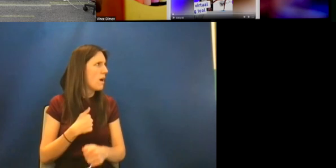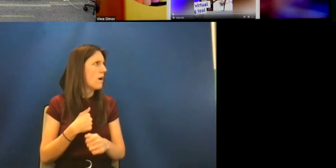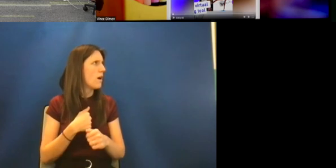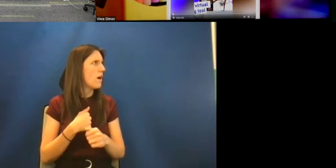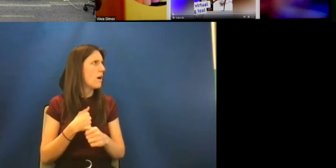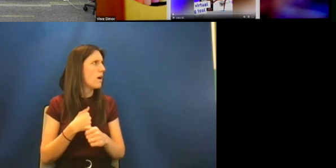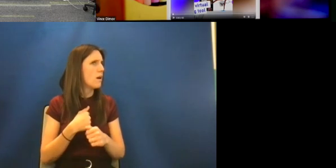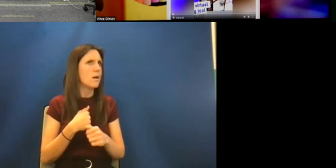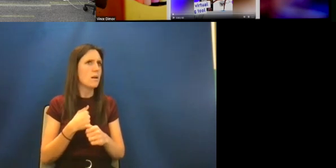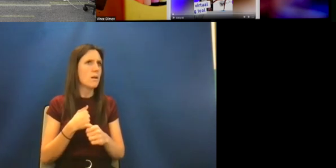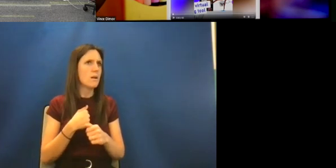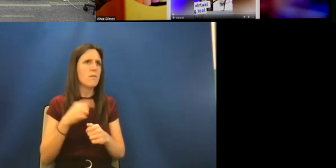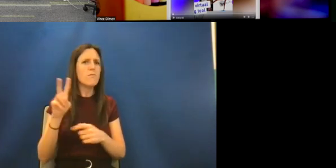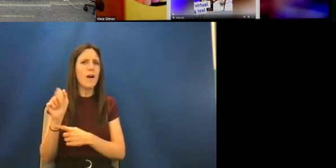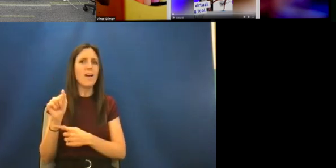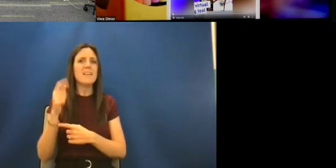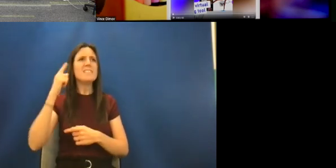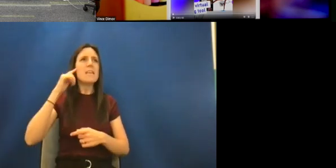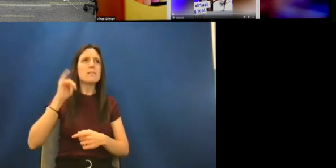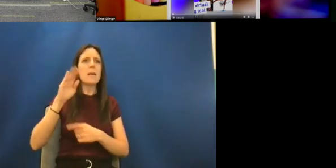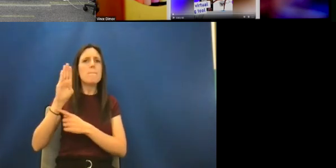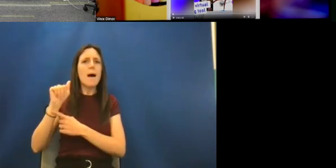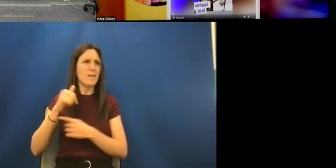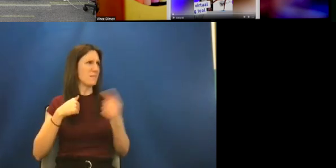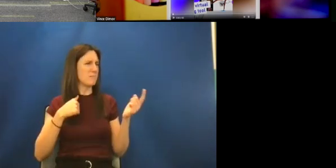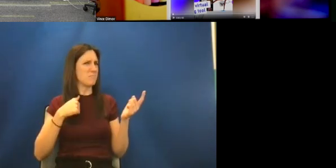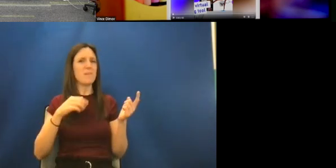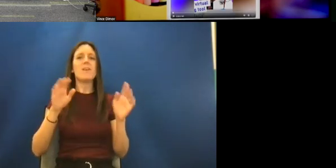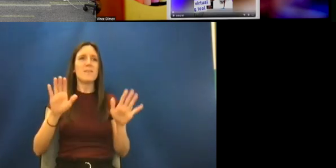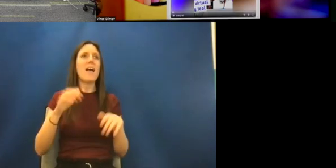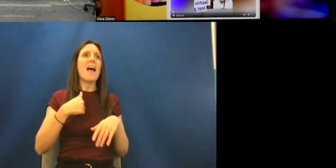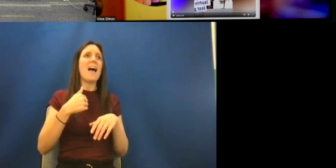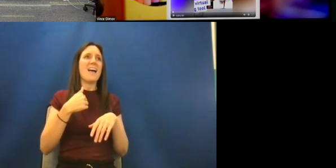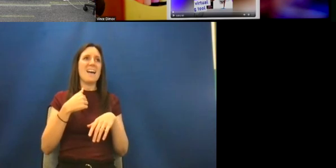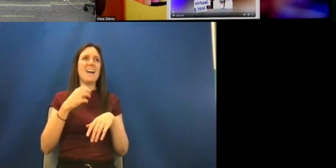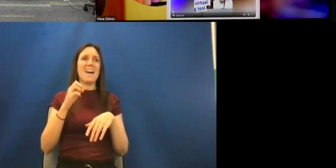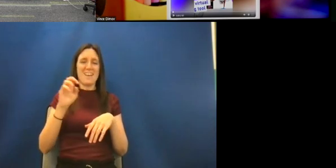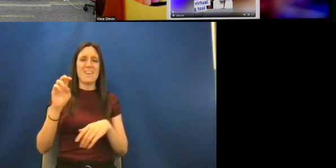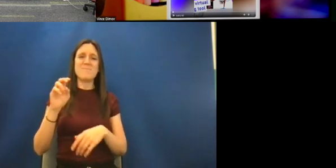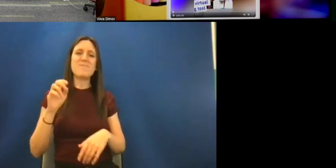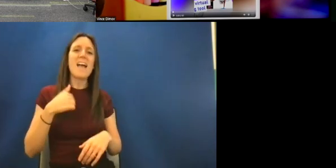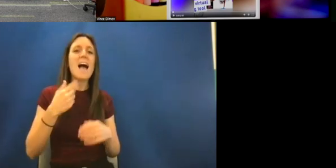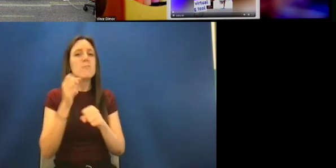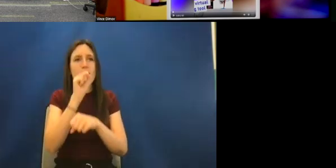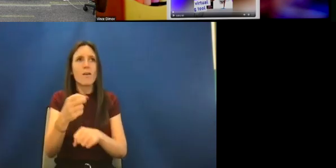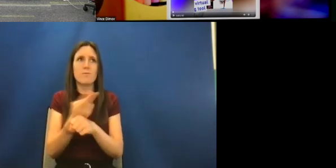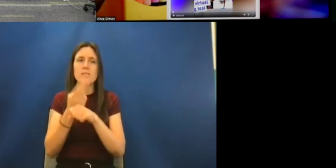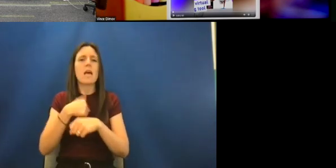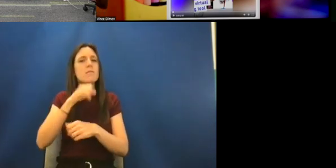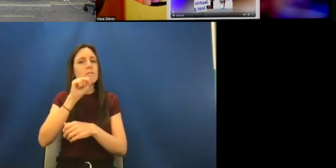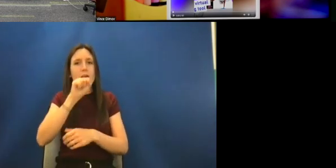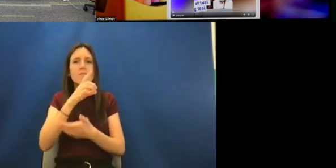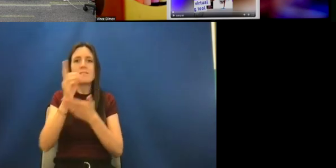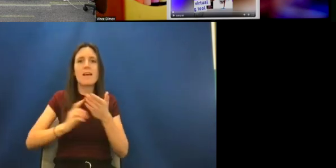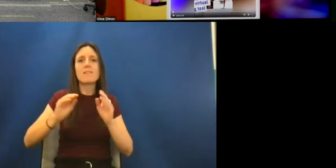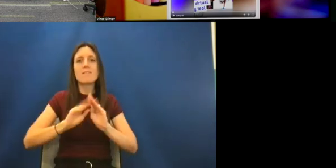like, it was too much. There was too many things going on in Canva, and I like to just, I like design. I like to be